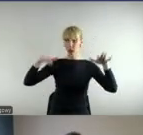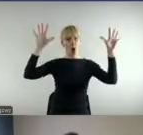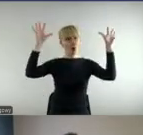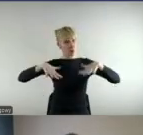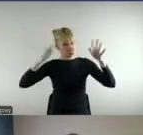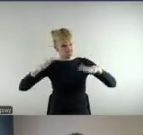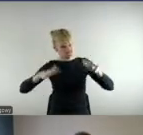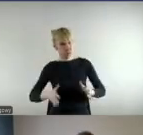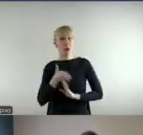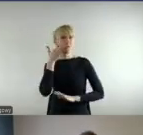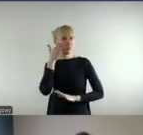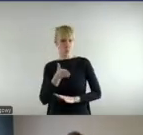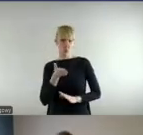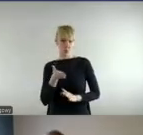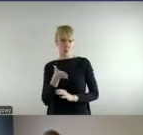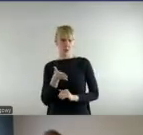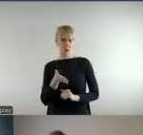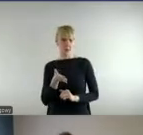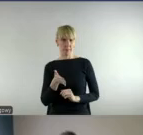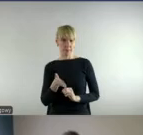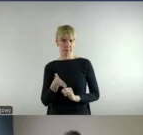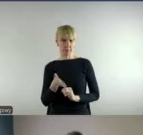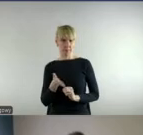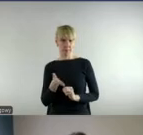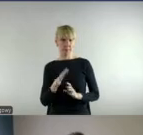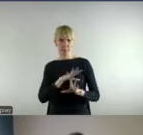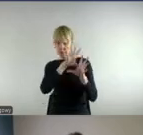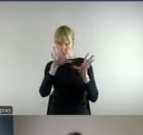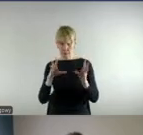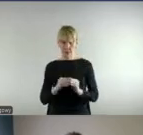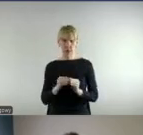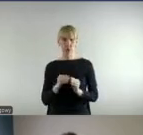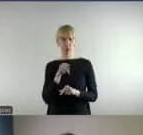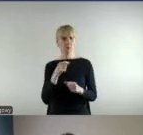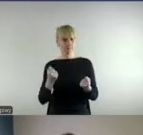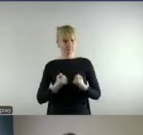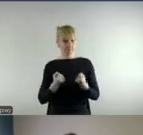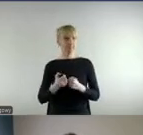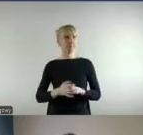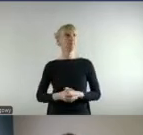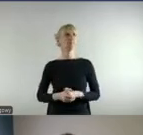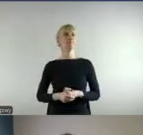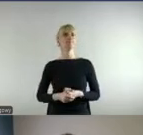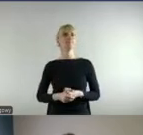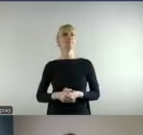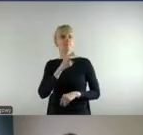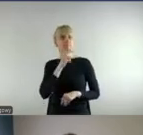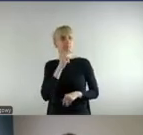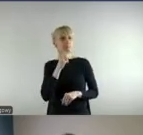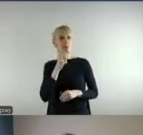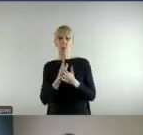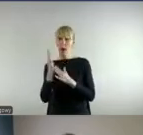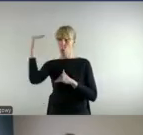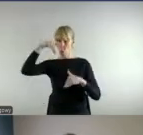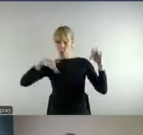was going down from the mountains into our rivers, and it was measured approximately 250 cubic meters of